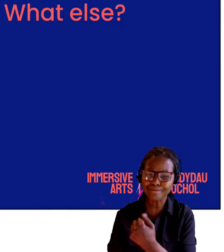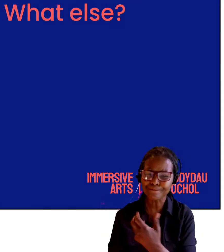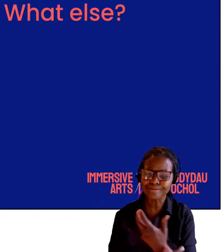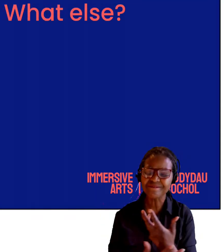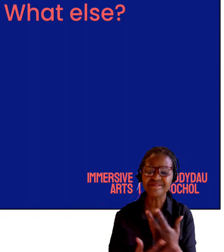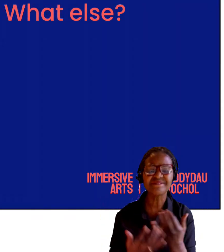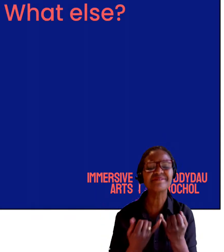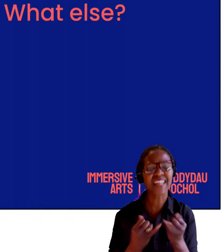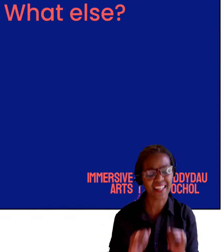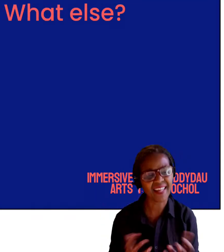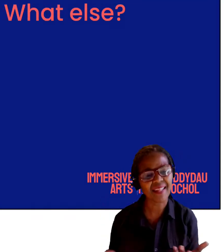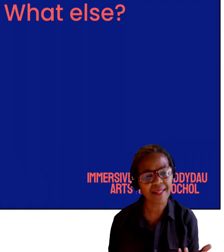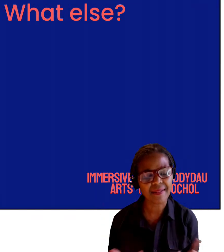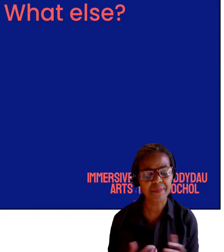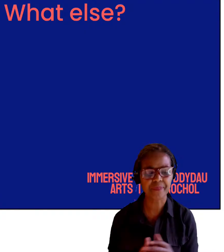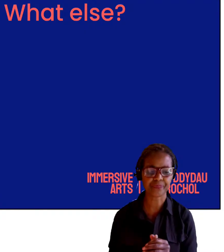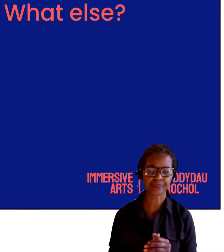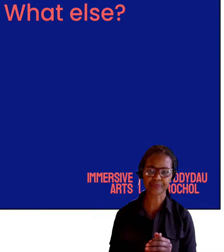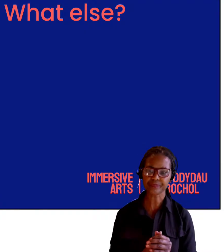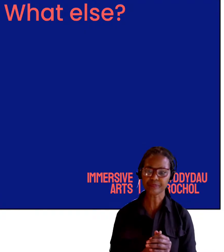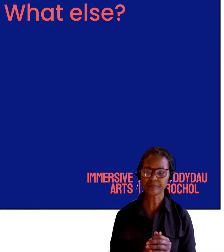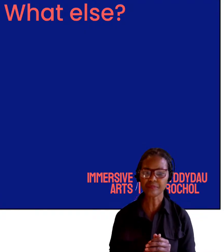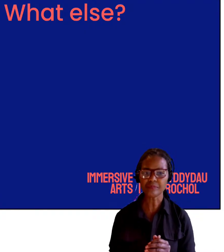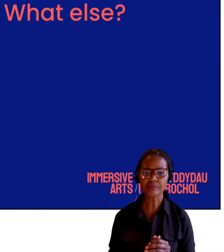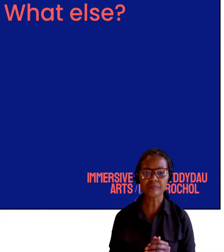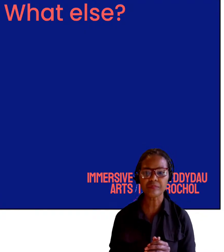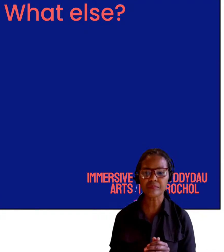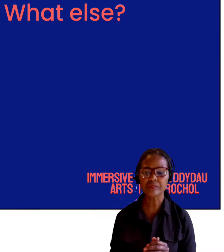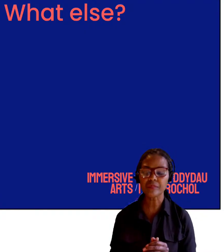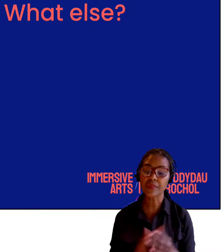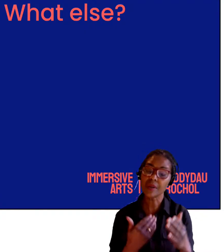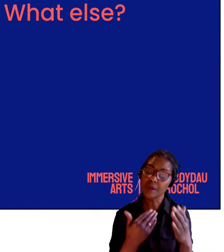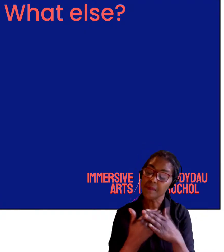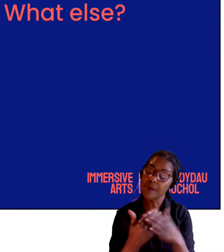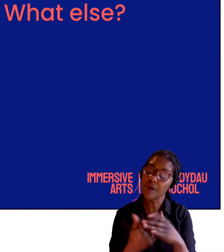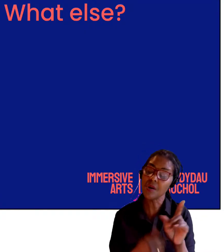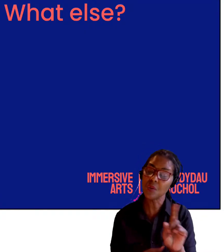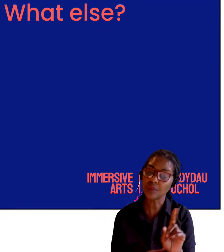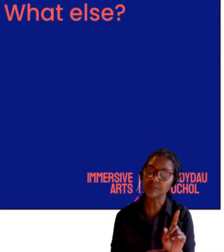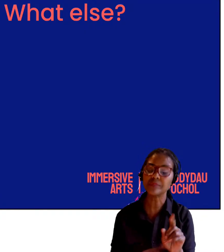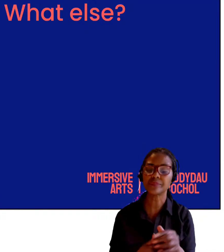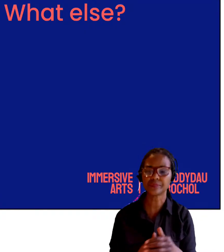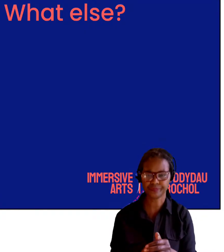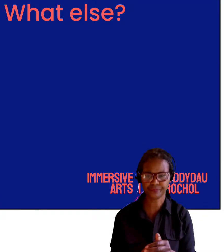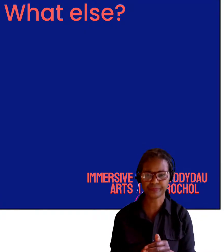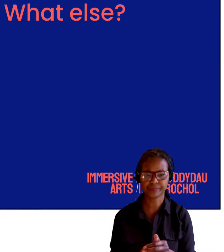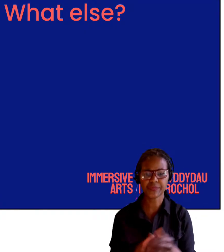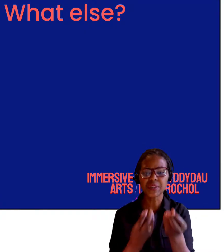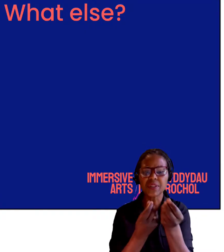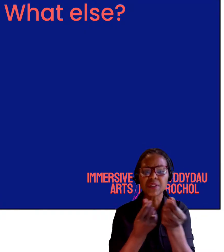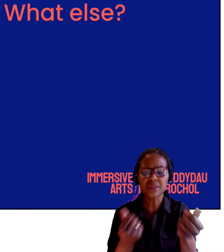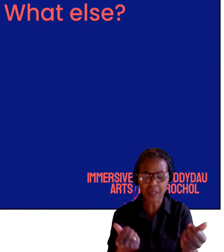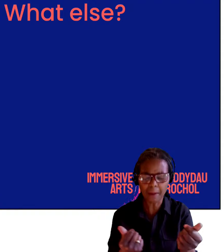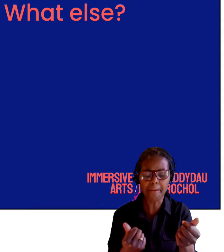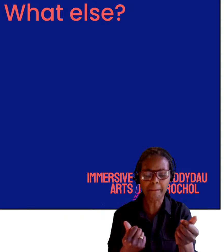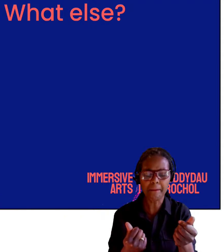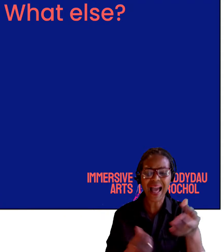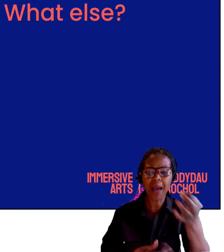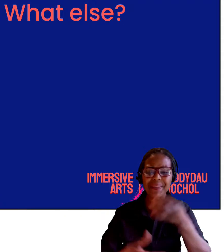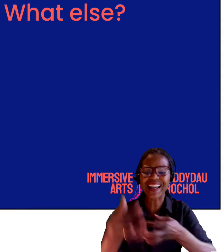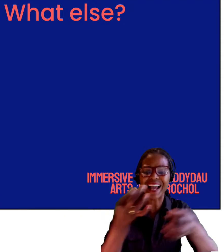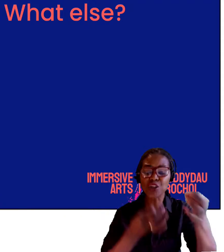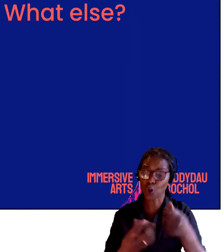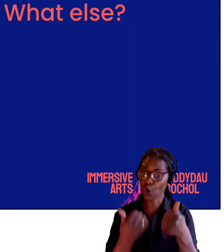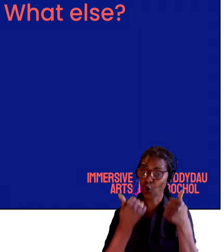So what else? Well, we received a number of applications that seemed well-shaped for other sources of public funding, like